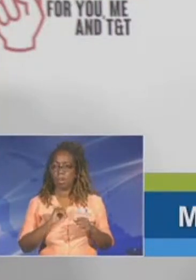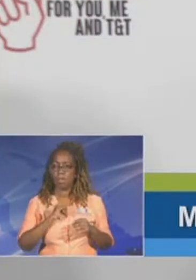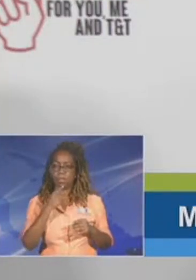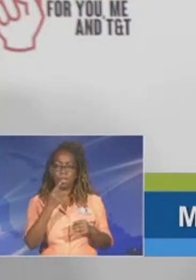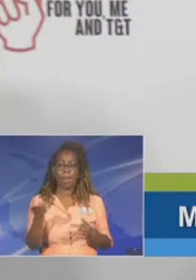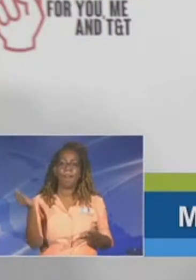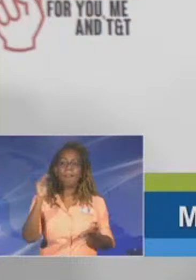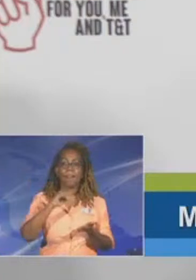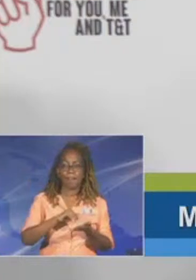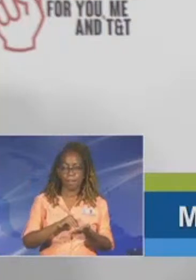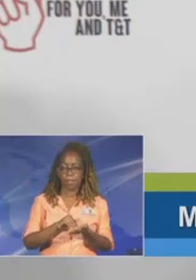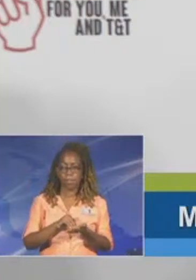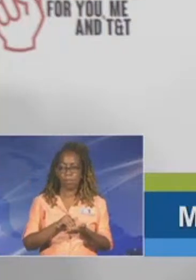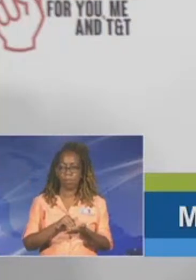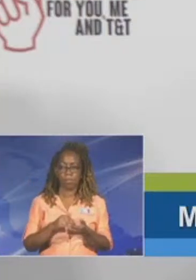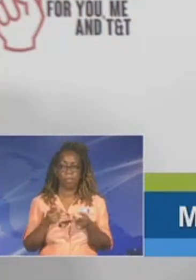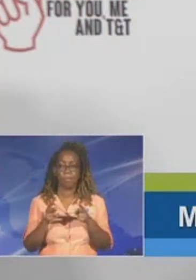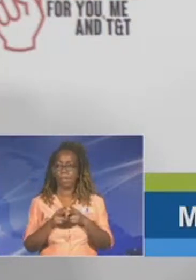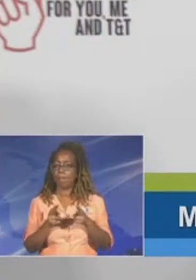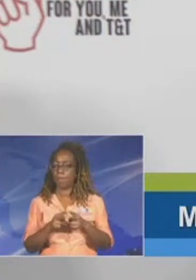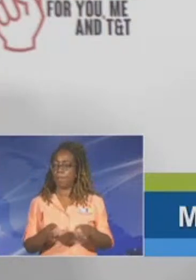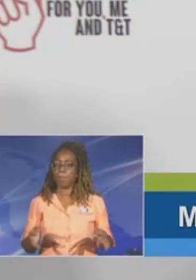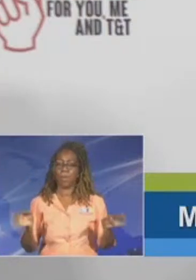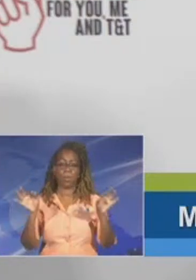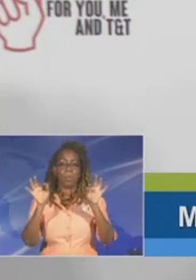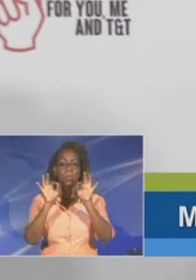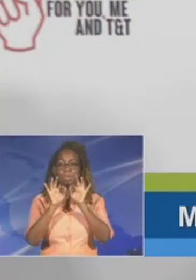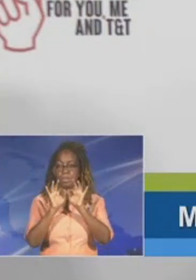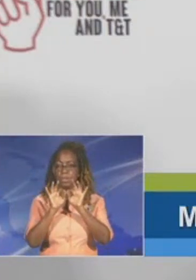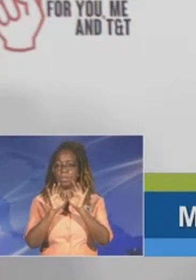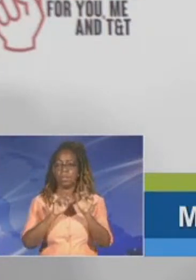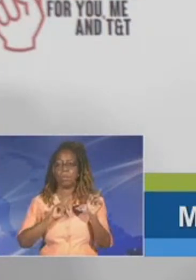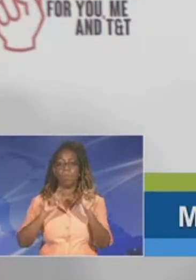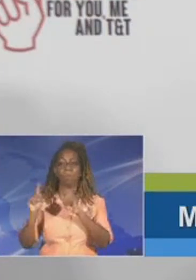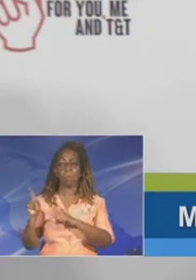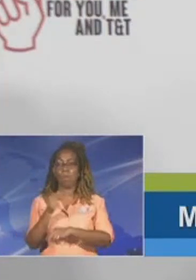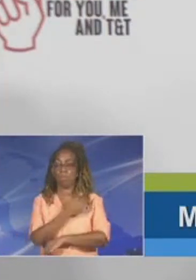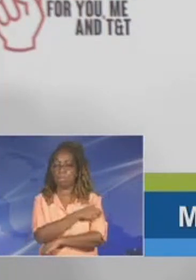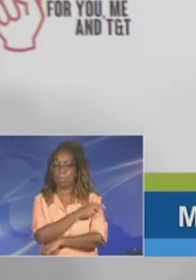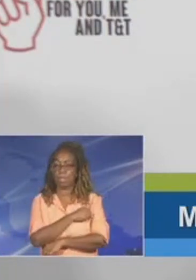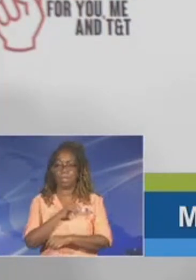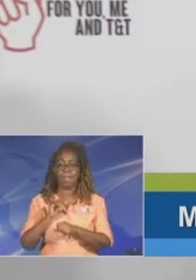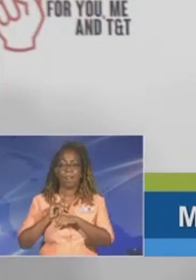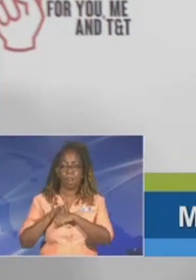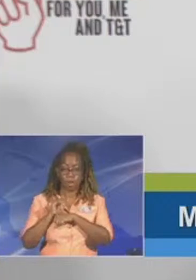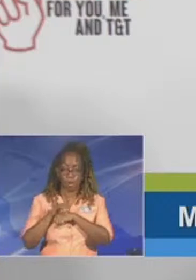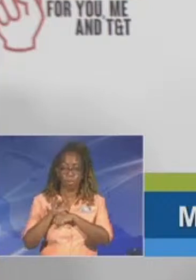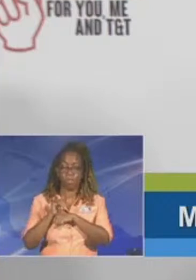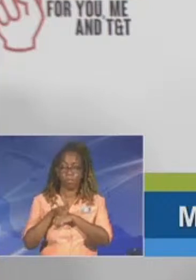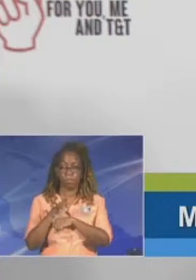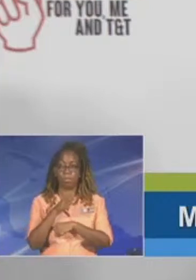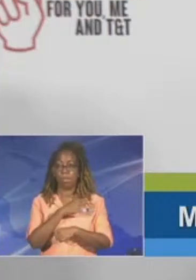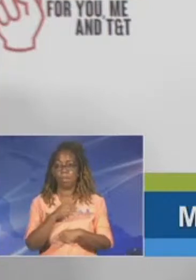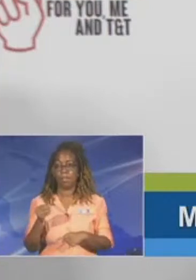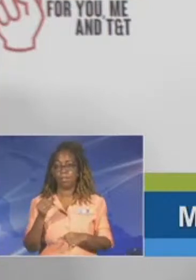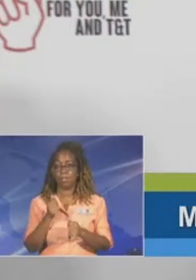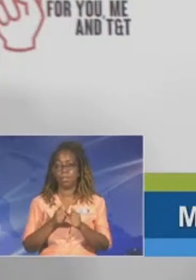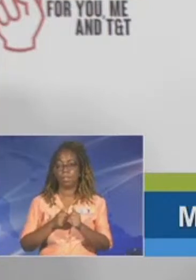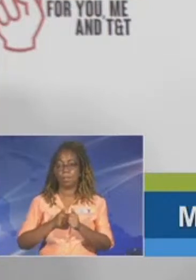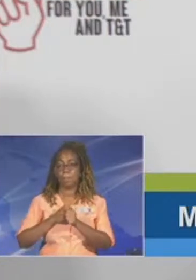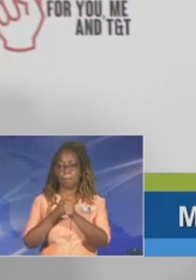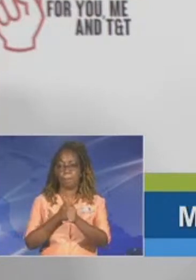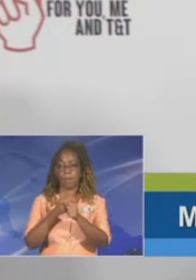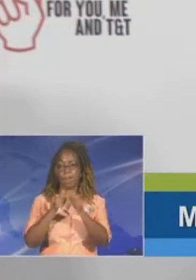reiterate the importance of seeking medical care early and complying with the Ministry of